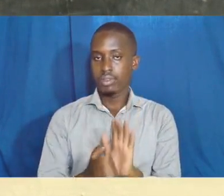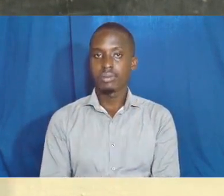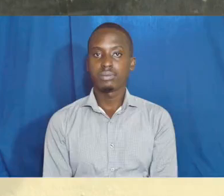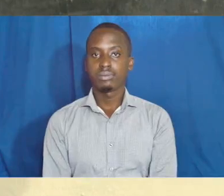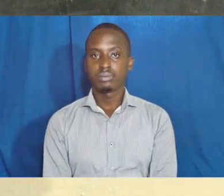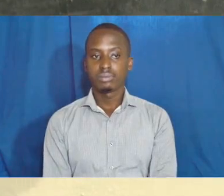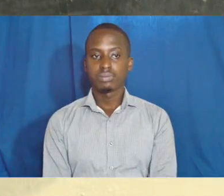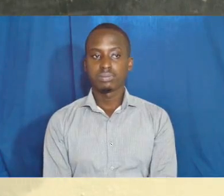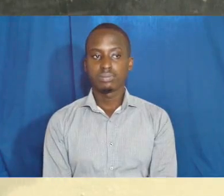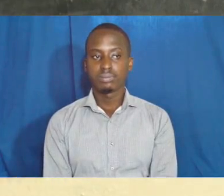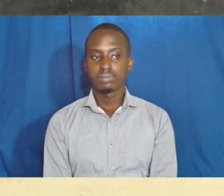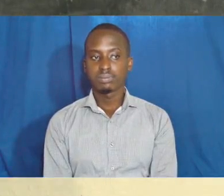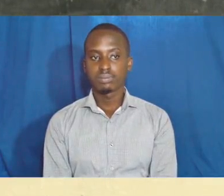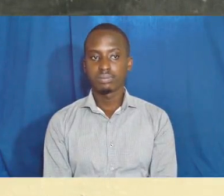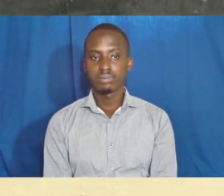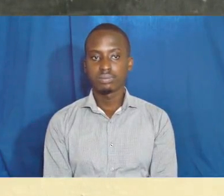examples.